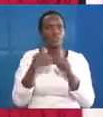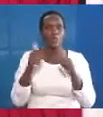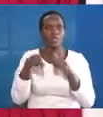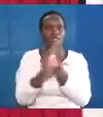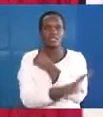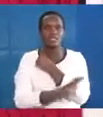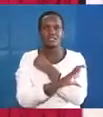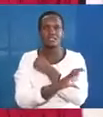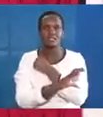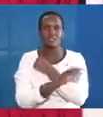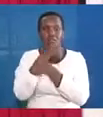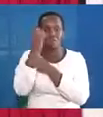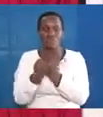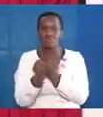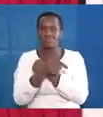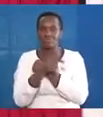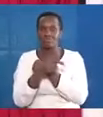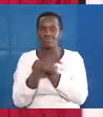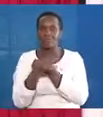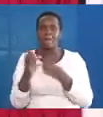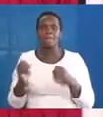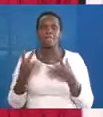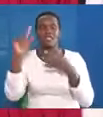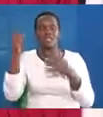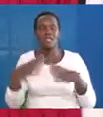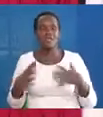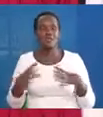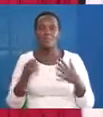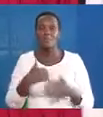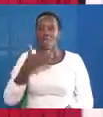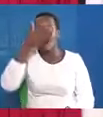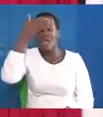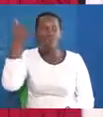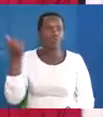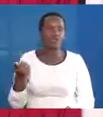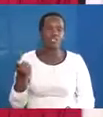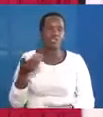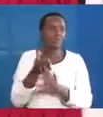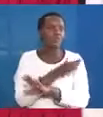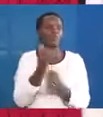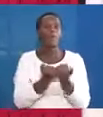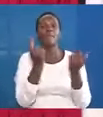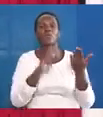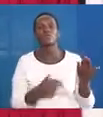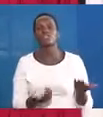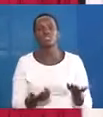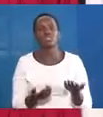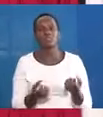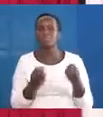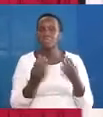many Kenyans have forgotten what was happening at the time.